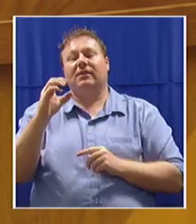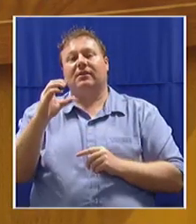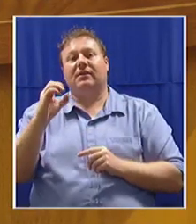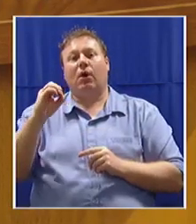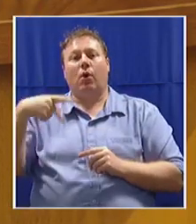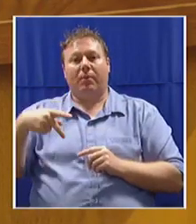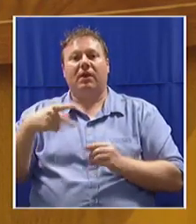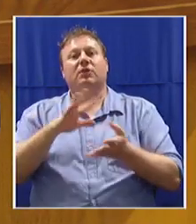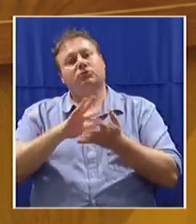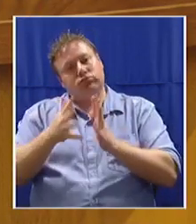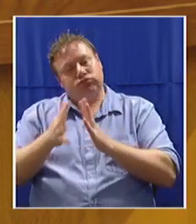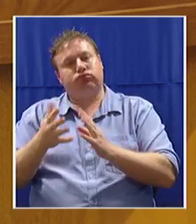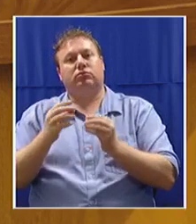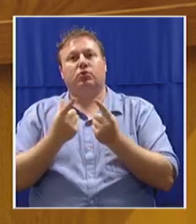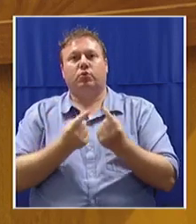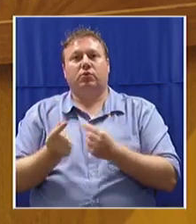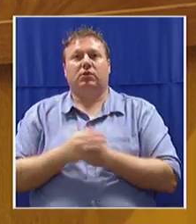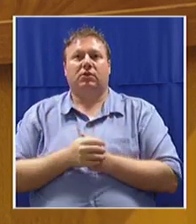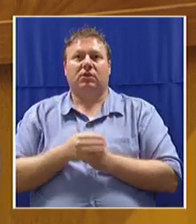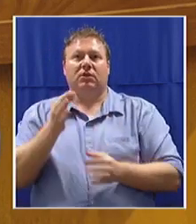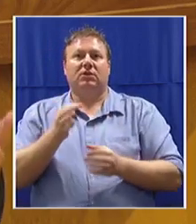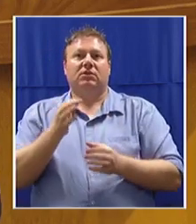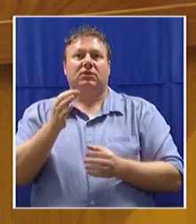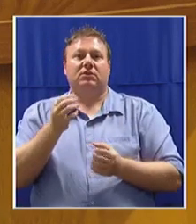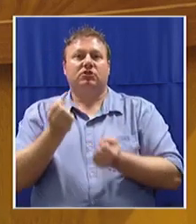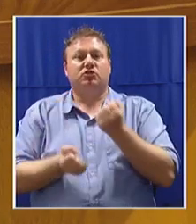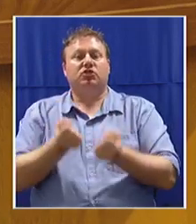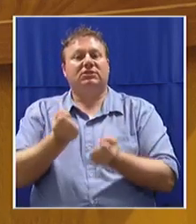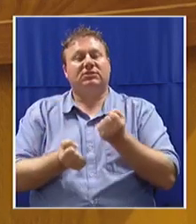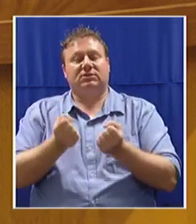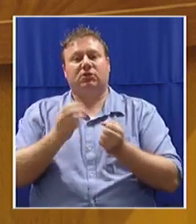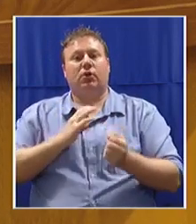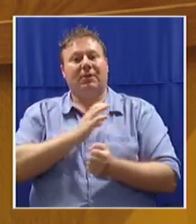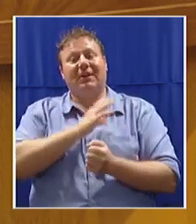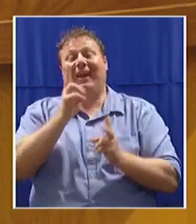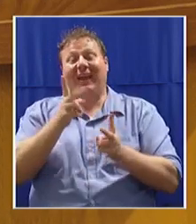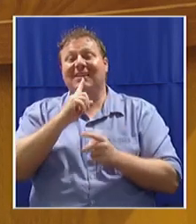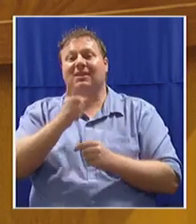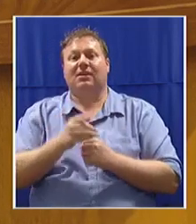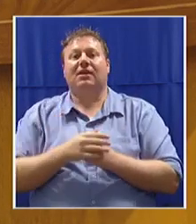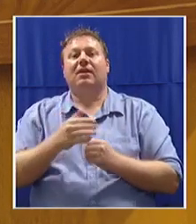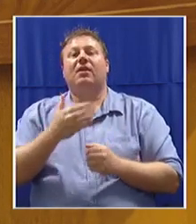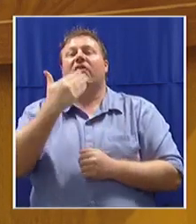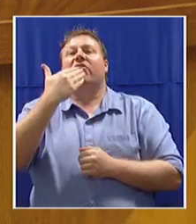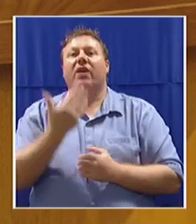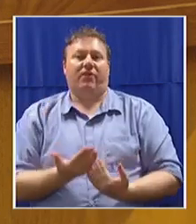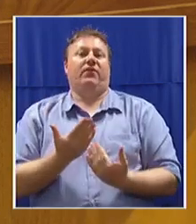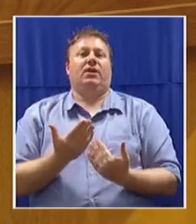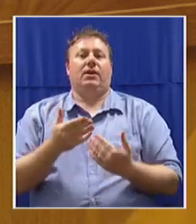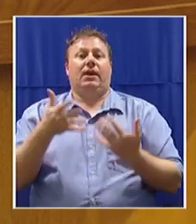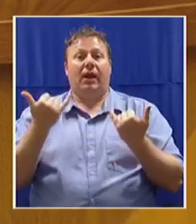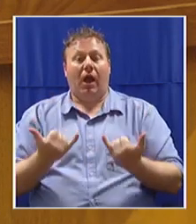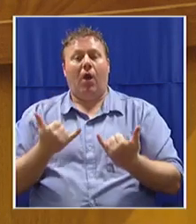those changes. In the Justice Committee recently, we raised that again, and thankfully this now is a committee